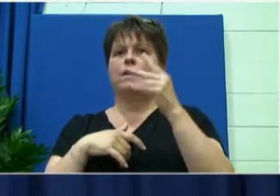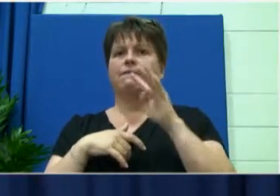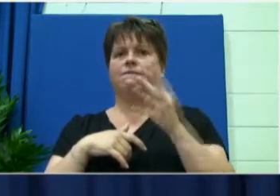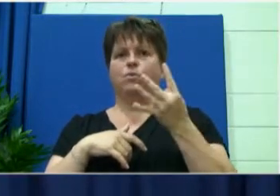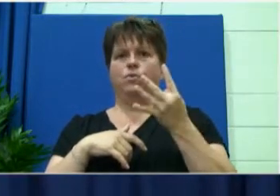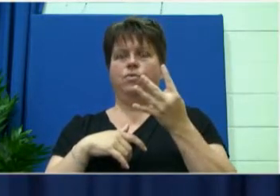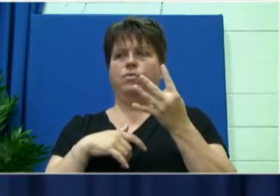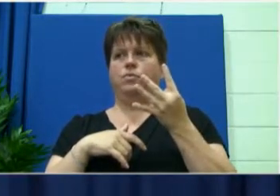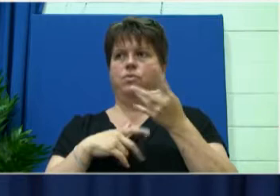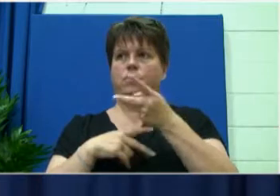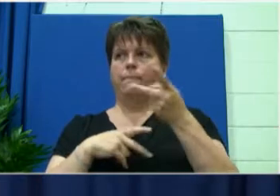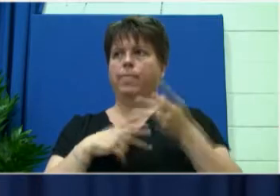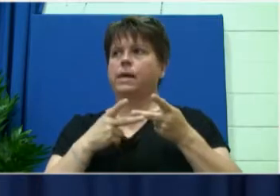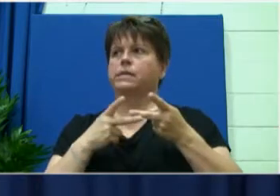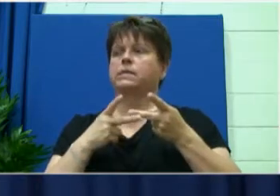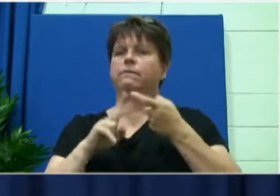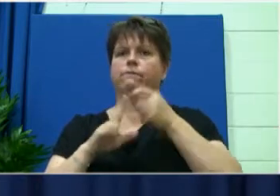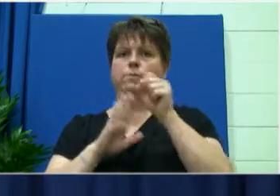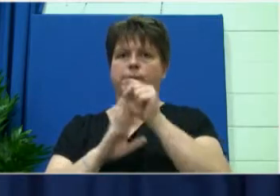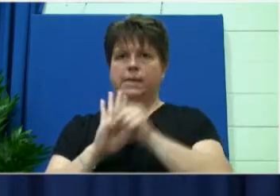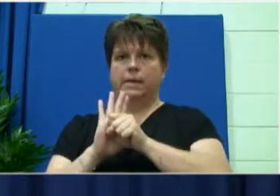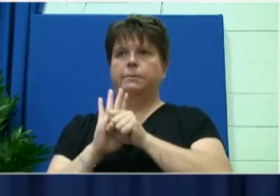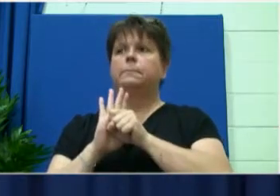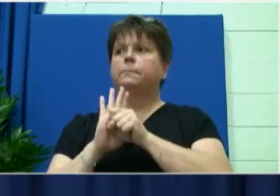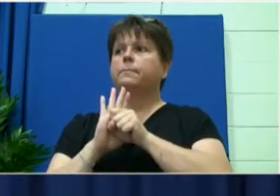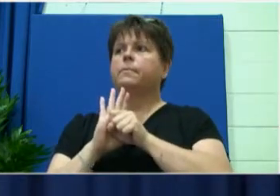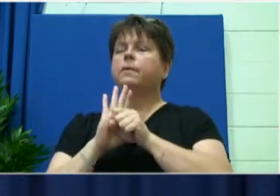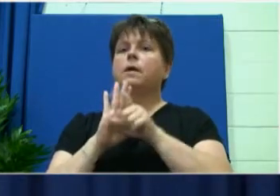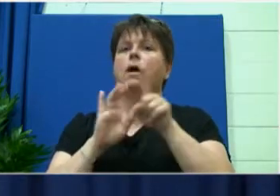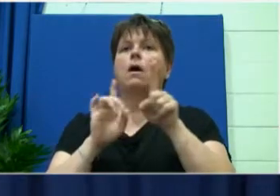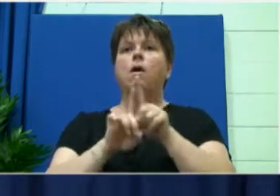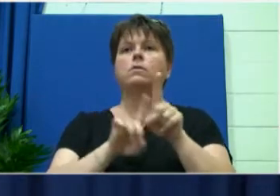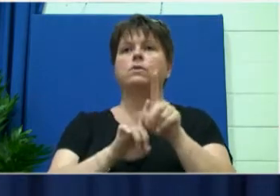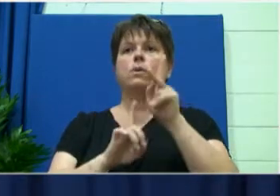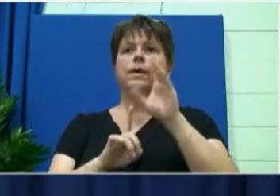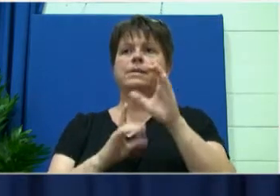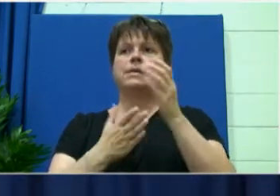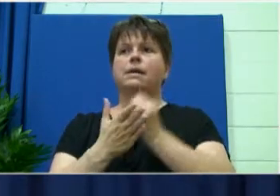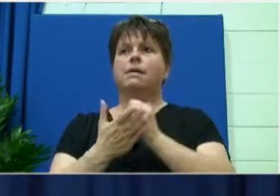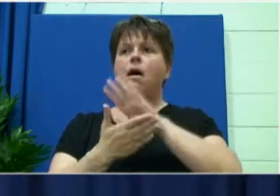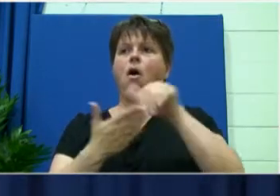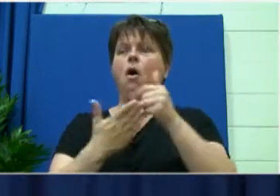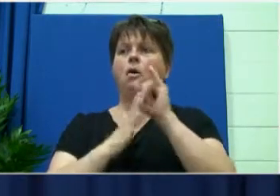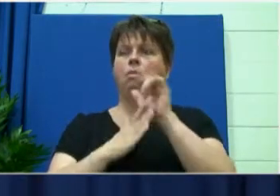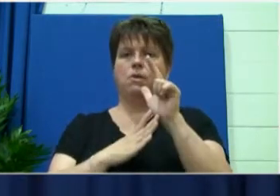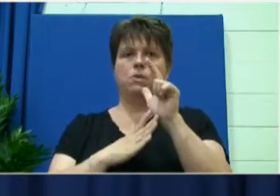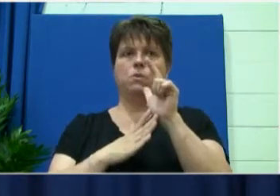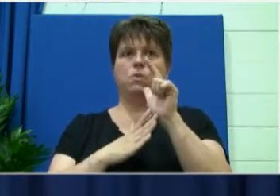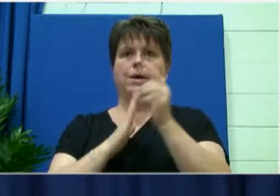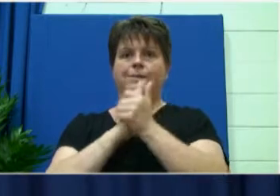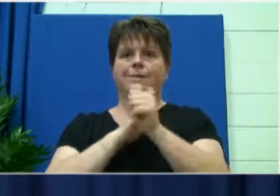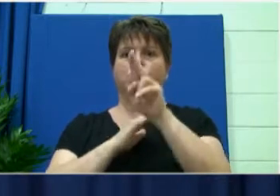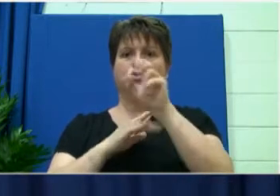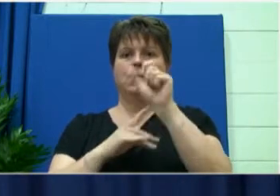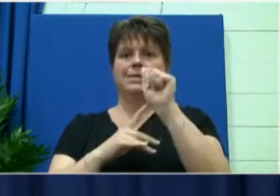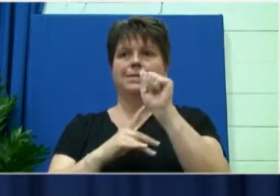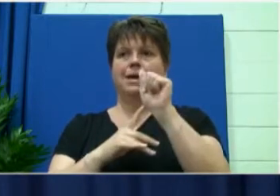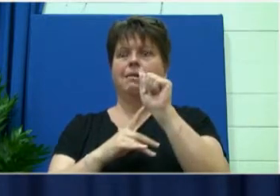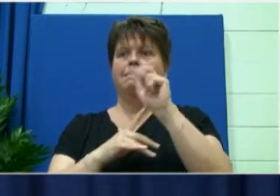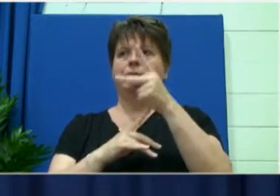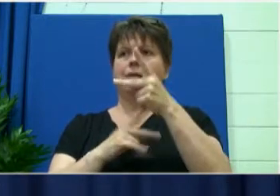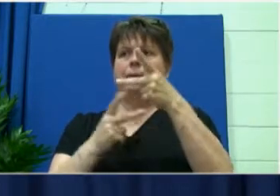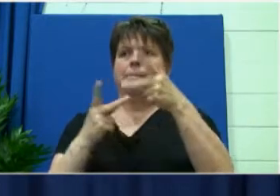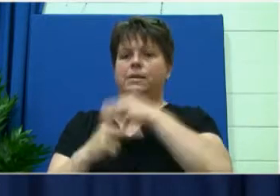fourth-place recognitions from the state. In addition, KC received an All-Illinois Skills USA